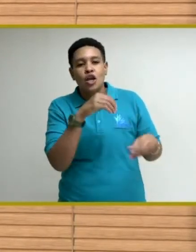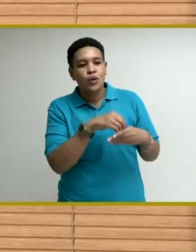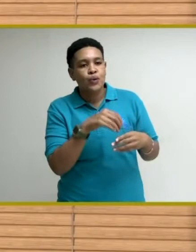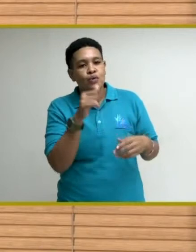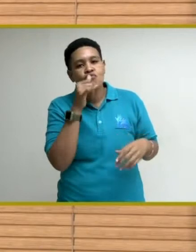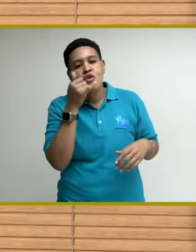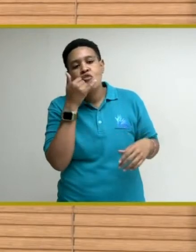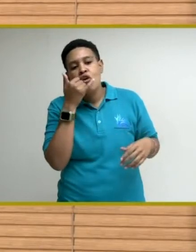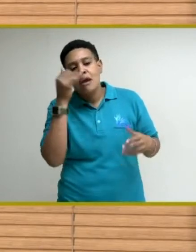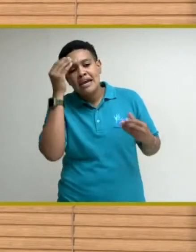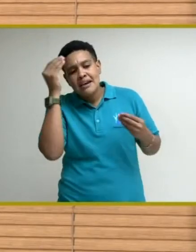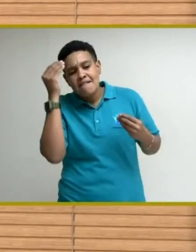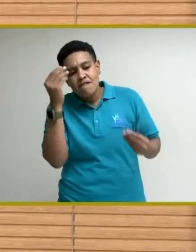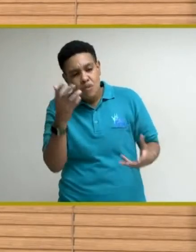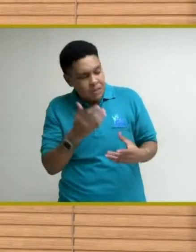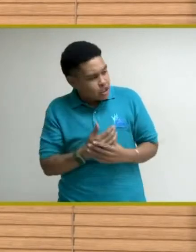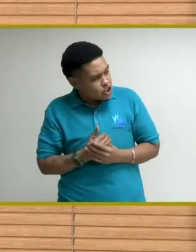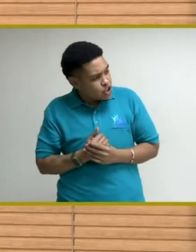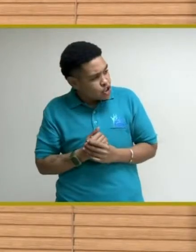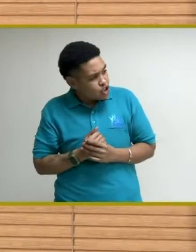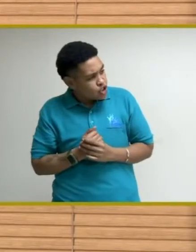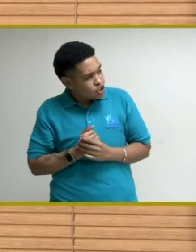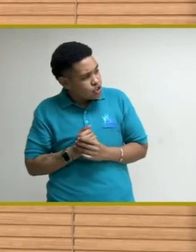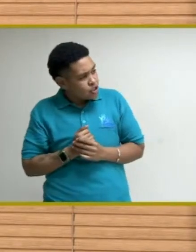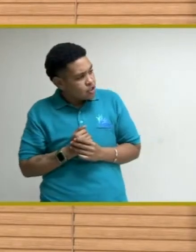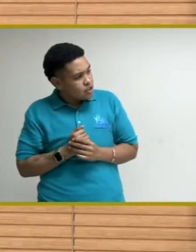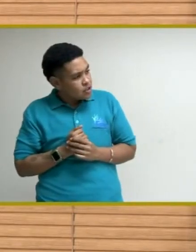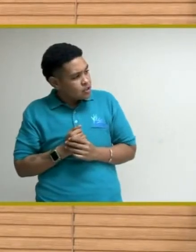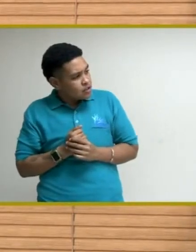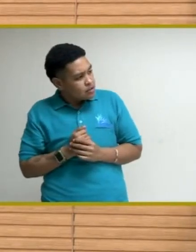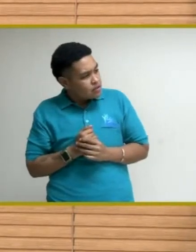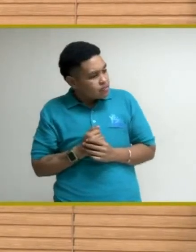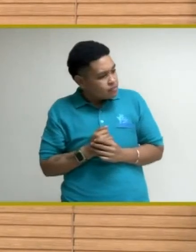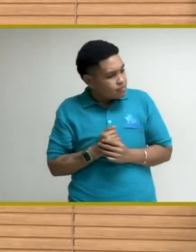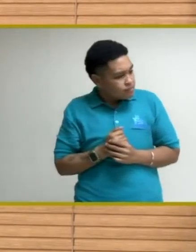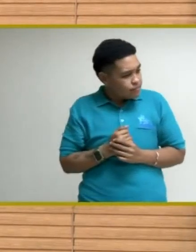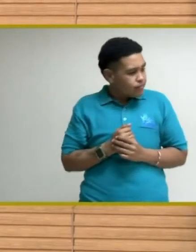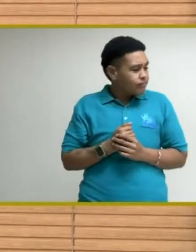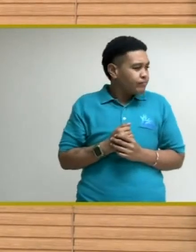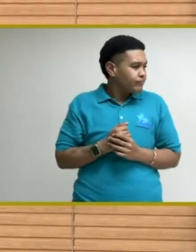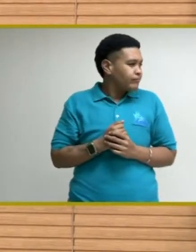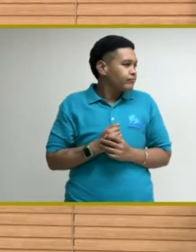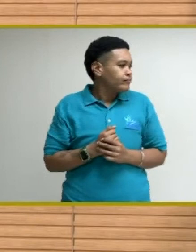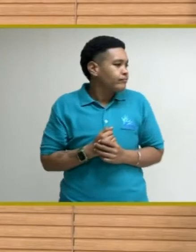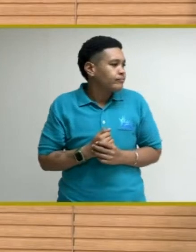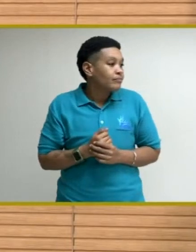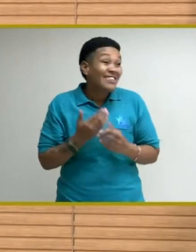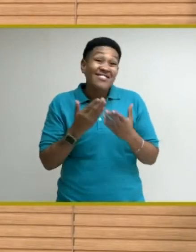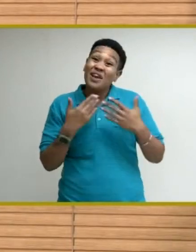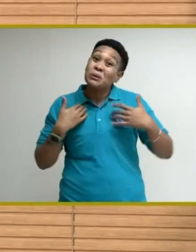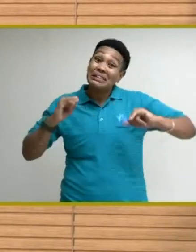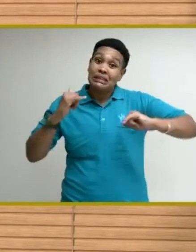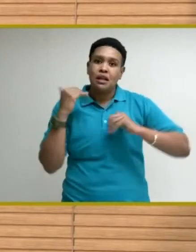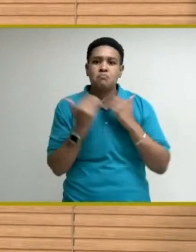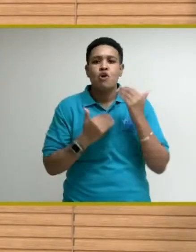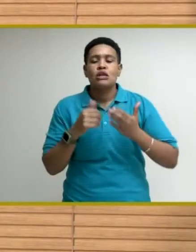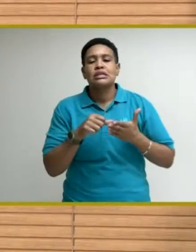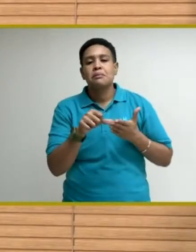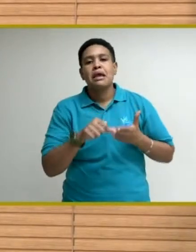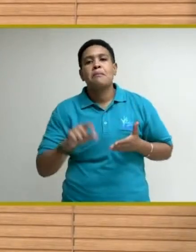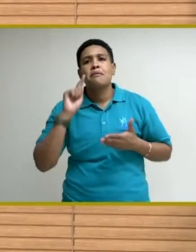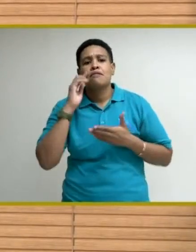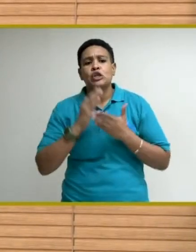incorrect information and the fact that we are still processing payments for